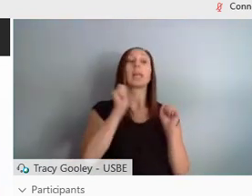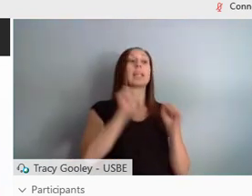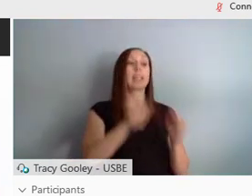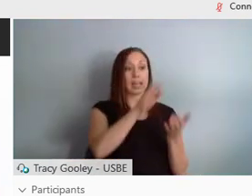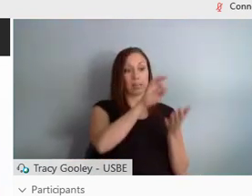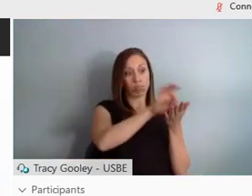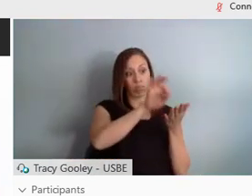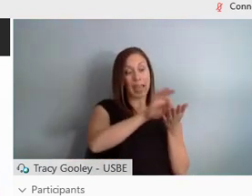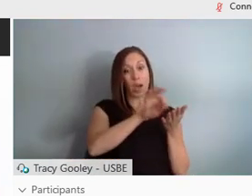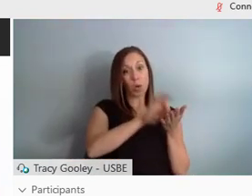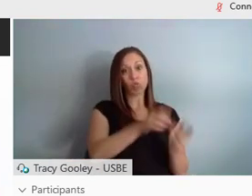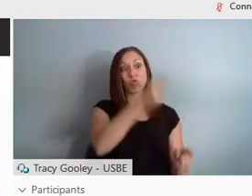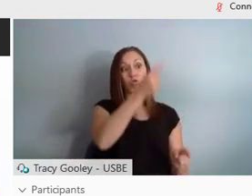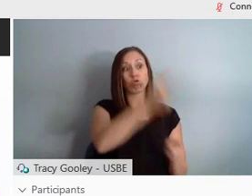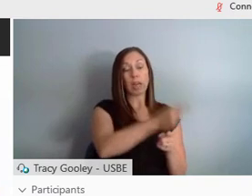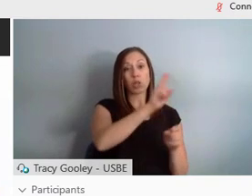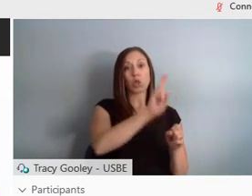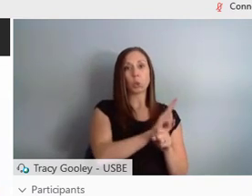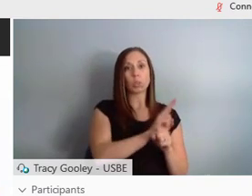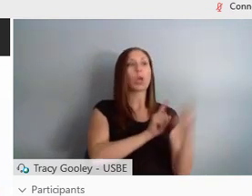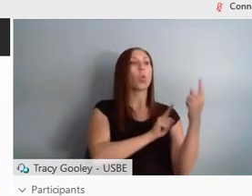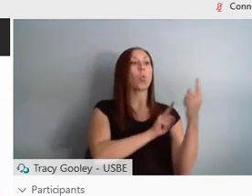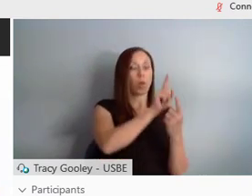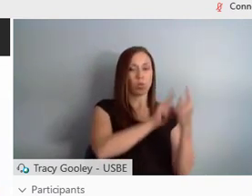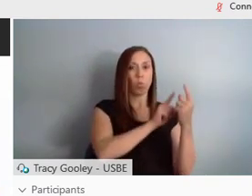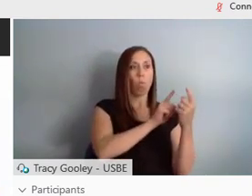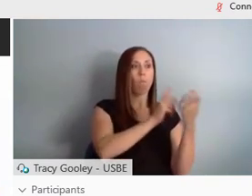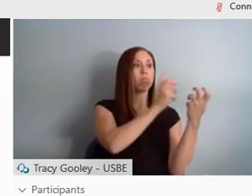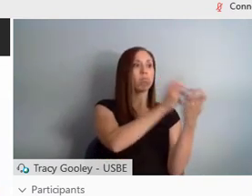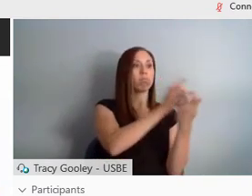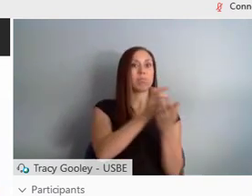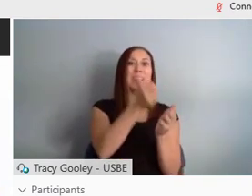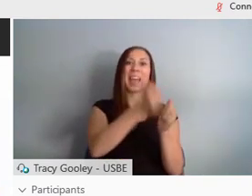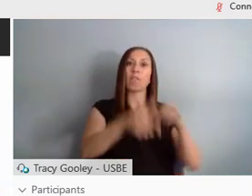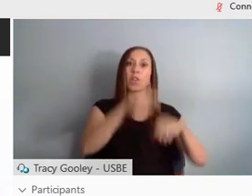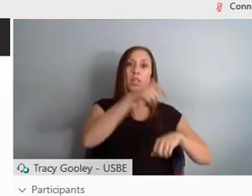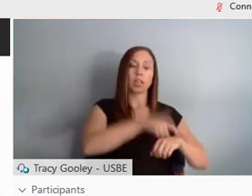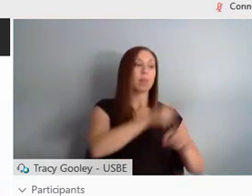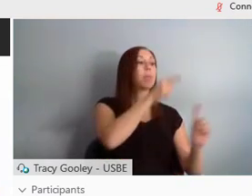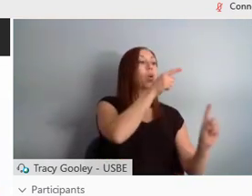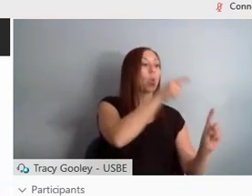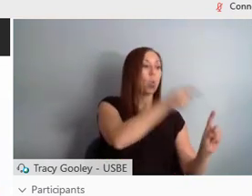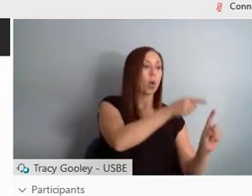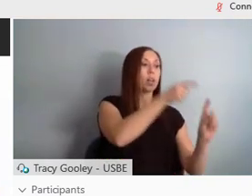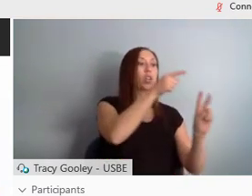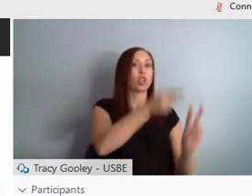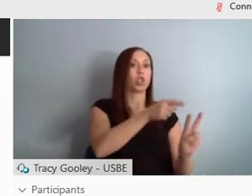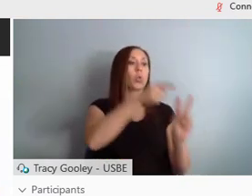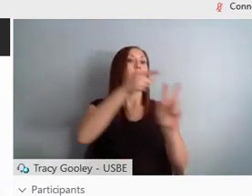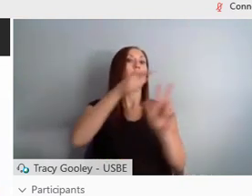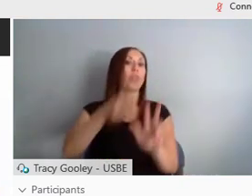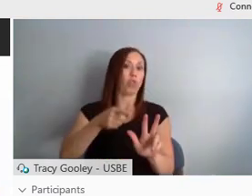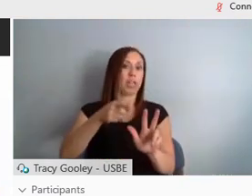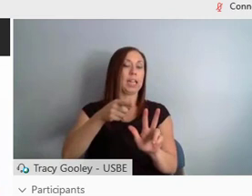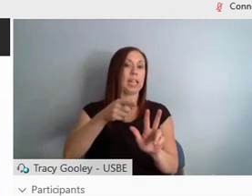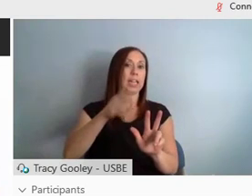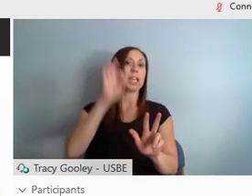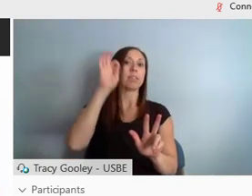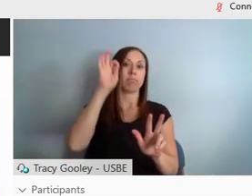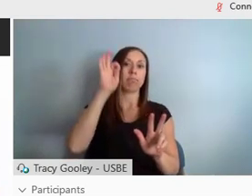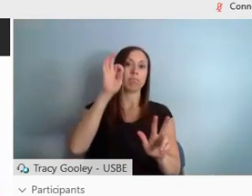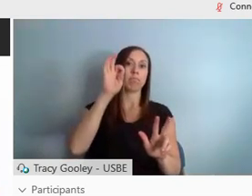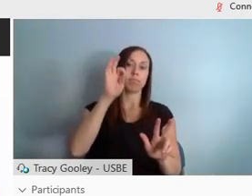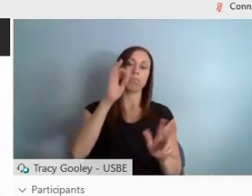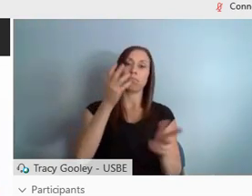the objects correctly using one-to-one correspondence. So every time they move from object to object, they are counting